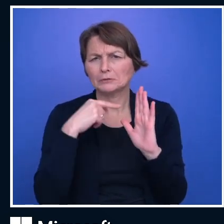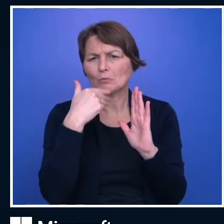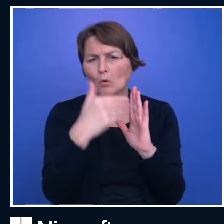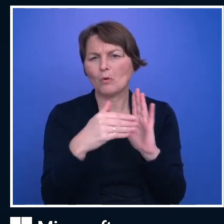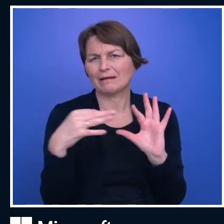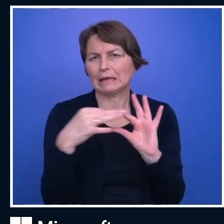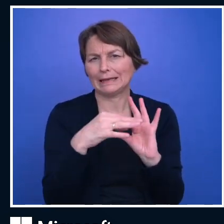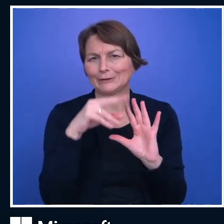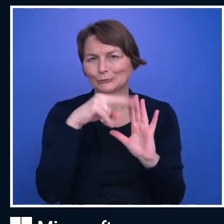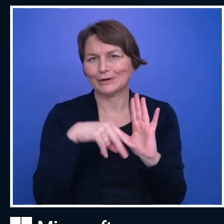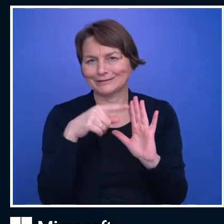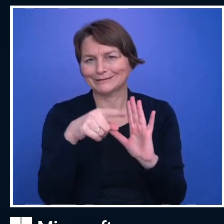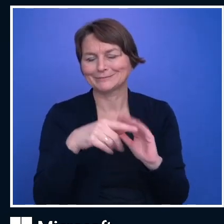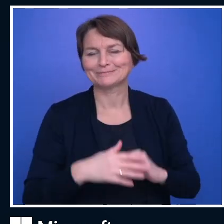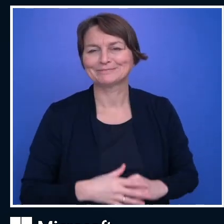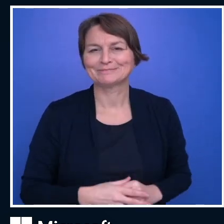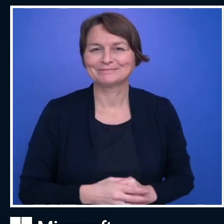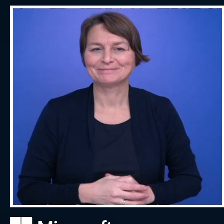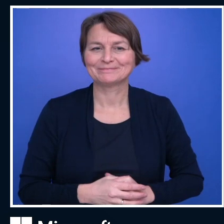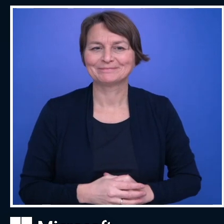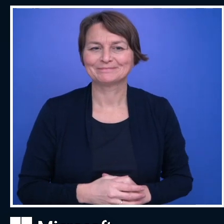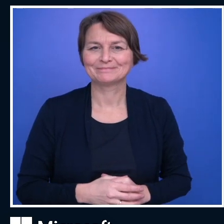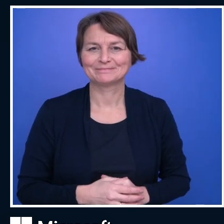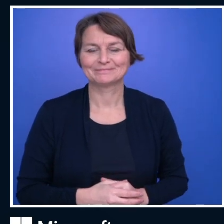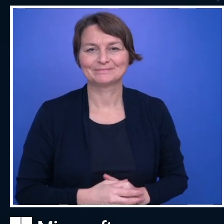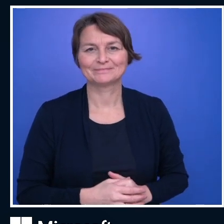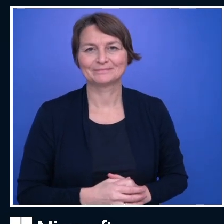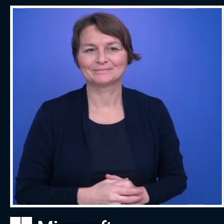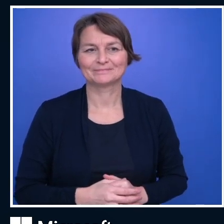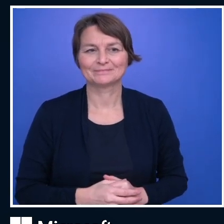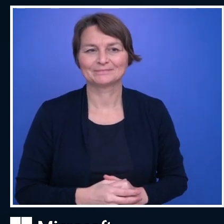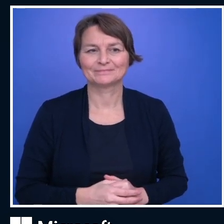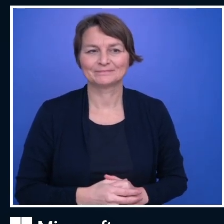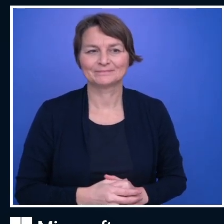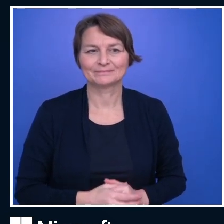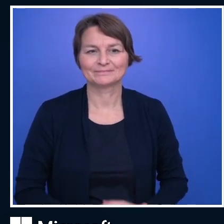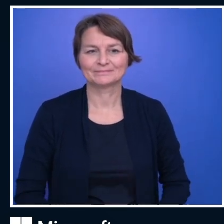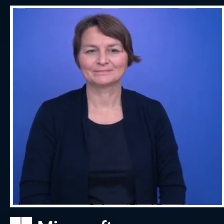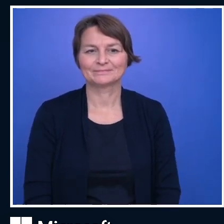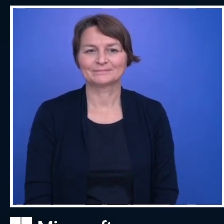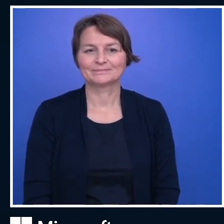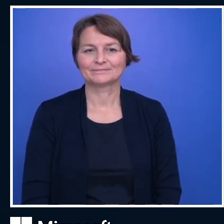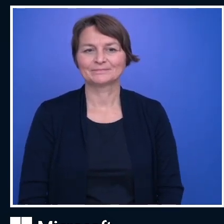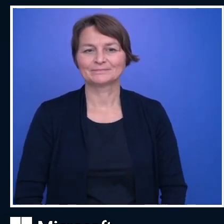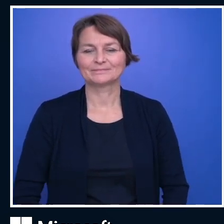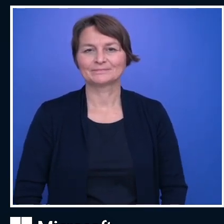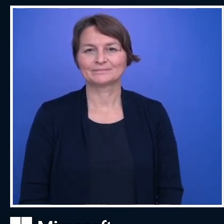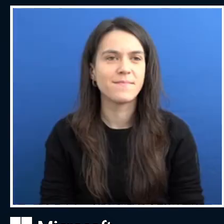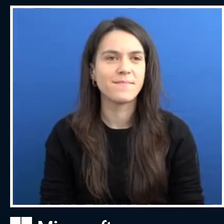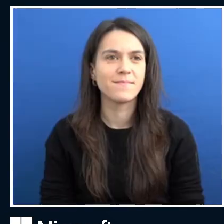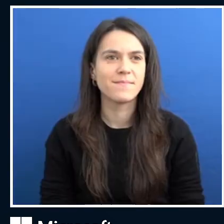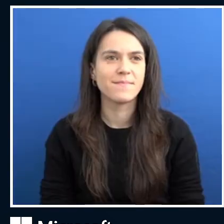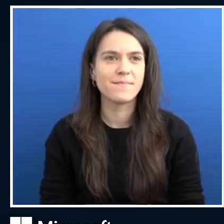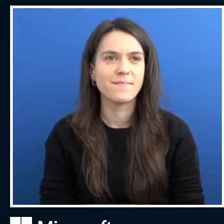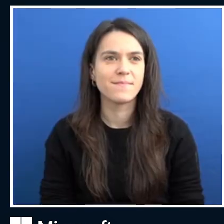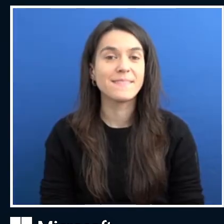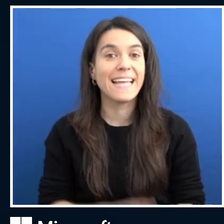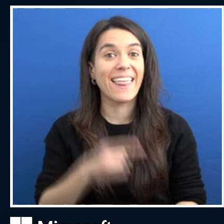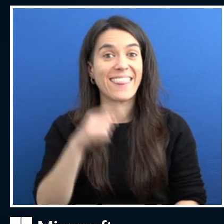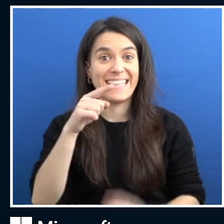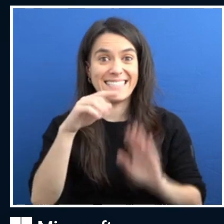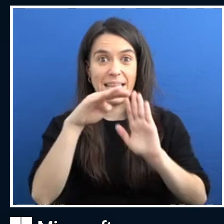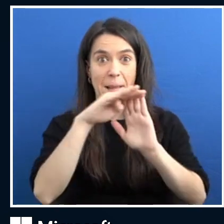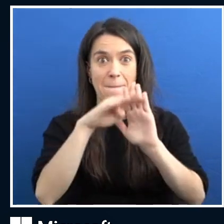it in the resources as well. These are some of the applications that you can use. But there's also it